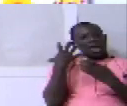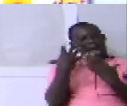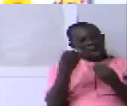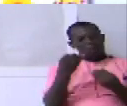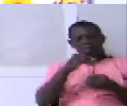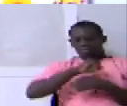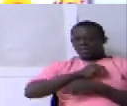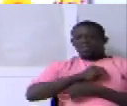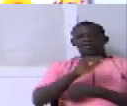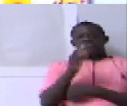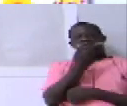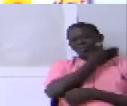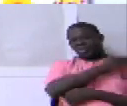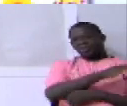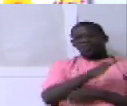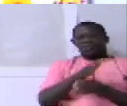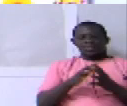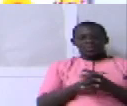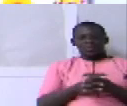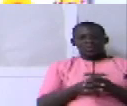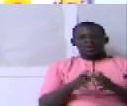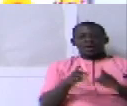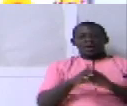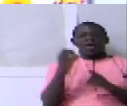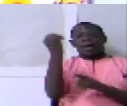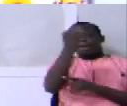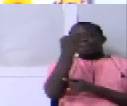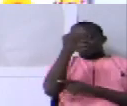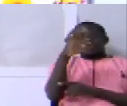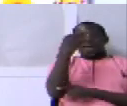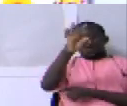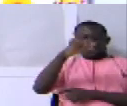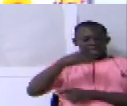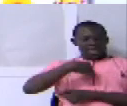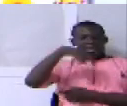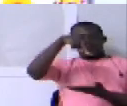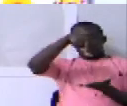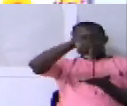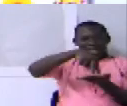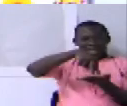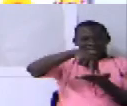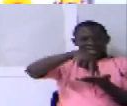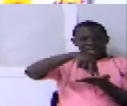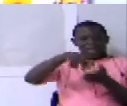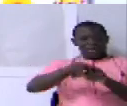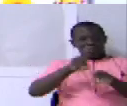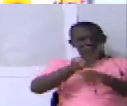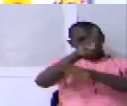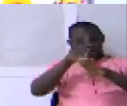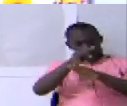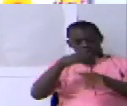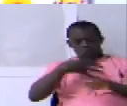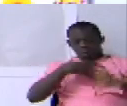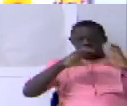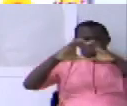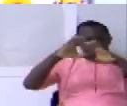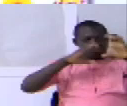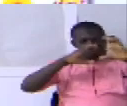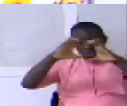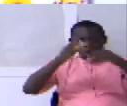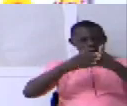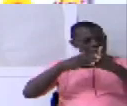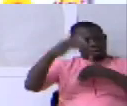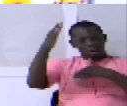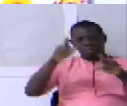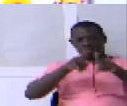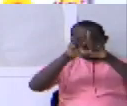left. Mbota jewo nyale. Because if I stand at that moment and I want to communicate more with Lamin Jah, Katu nilo taje wotembo nkombe